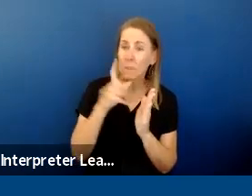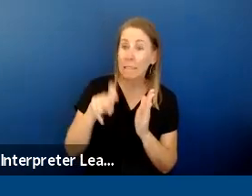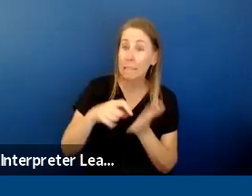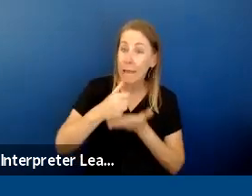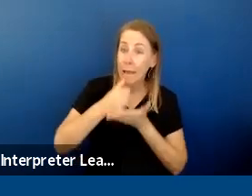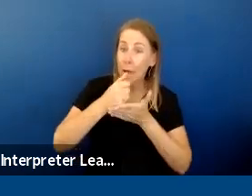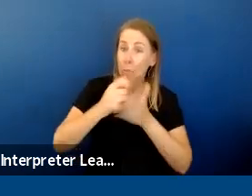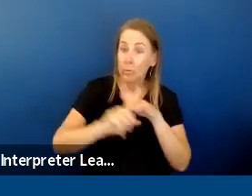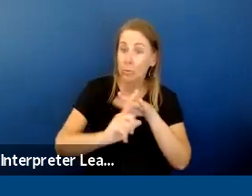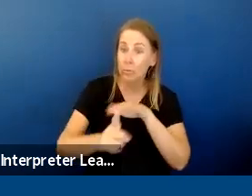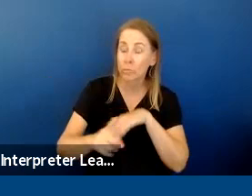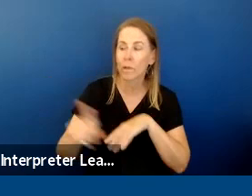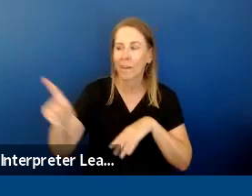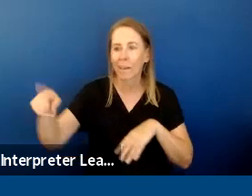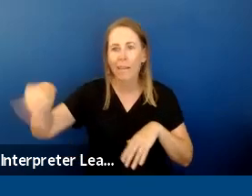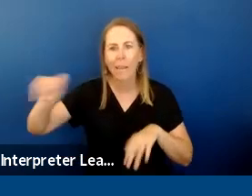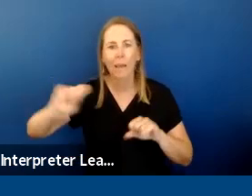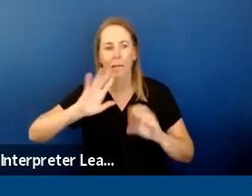know that FEMA would be involved.